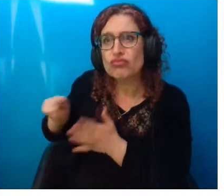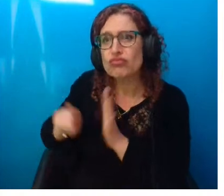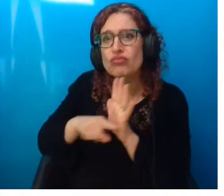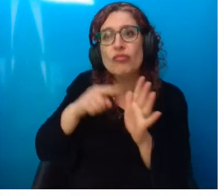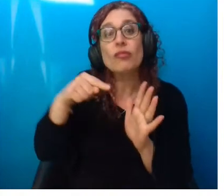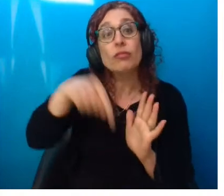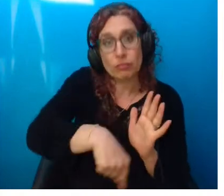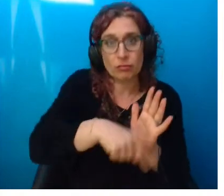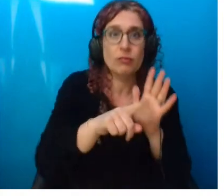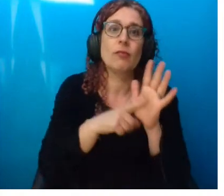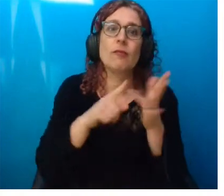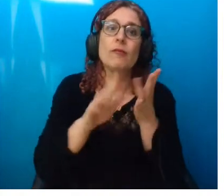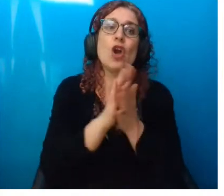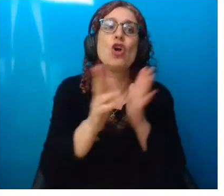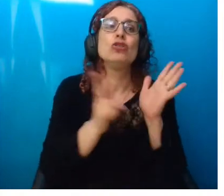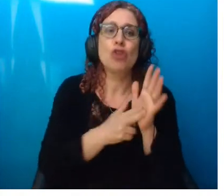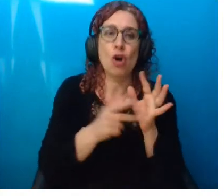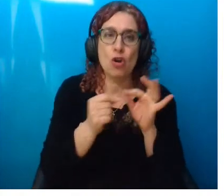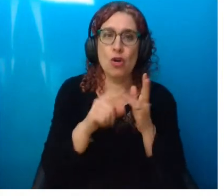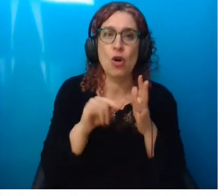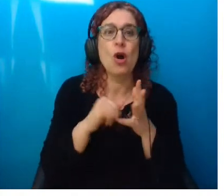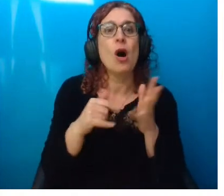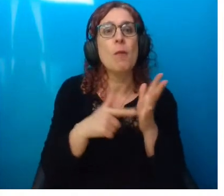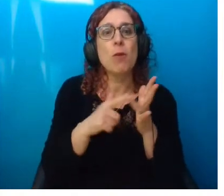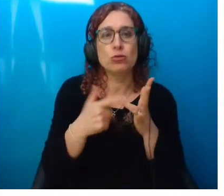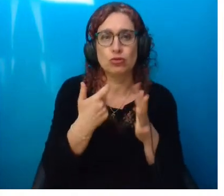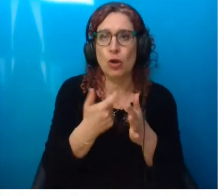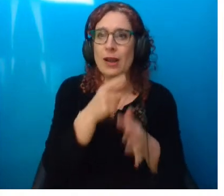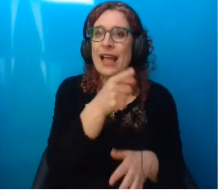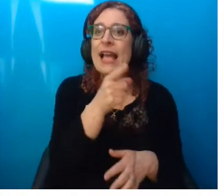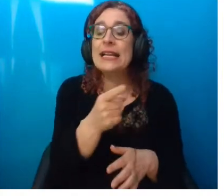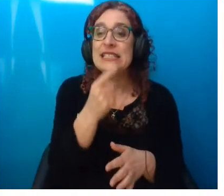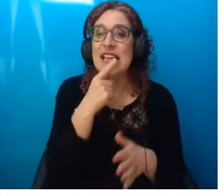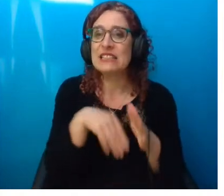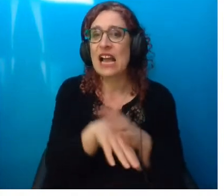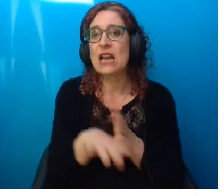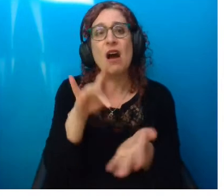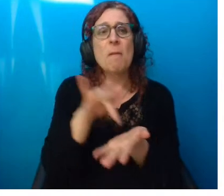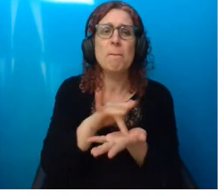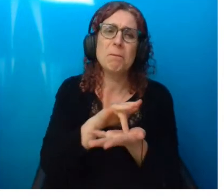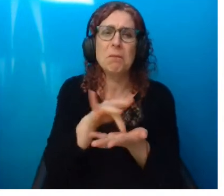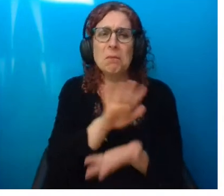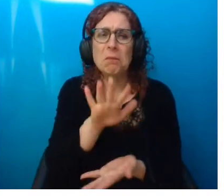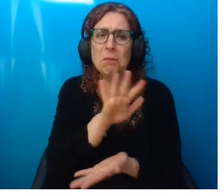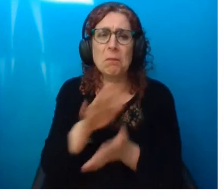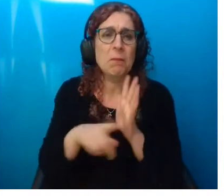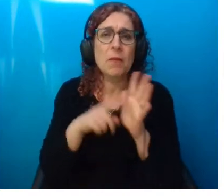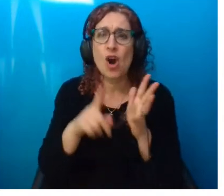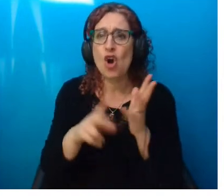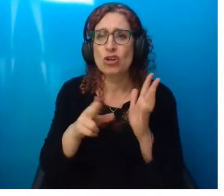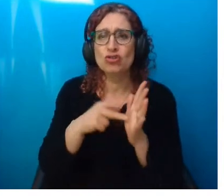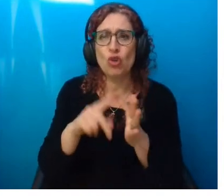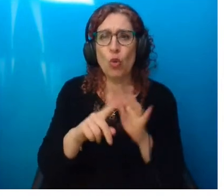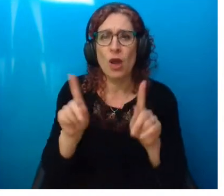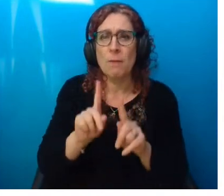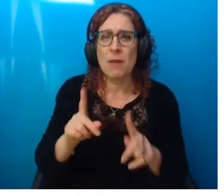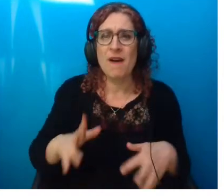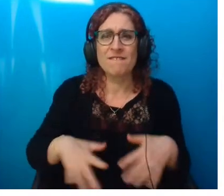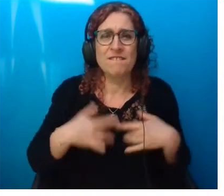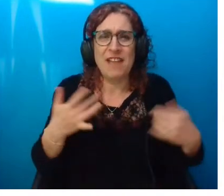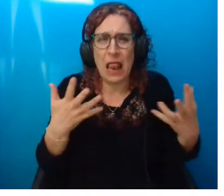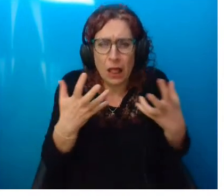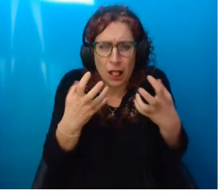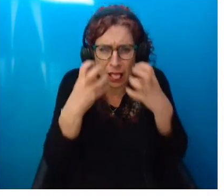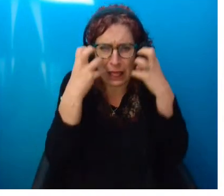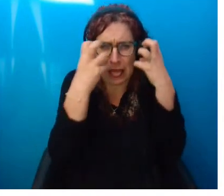Bostock, who describes about the beginning or middle of June in every year, a sensation of heat and fullness is experienced in